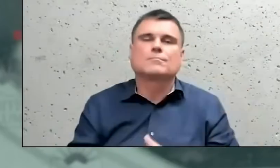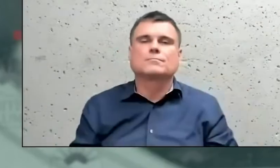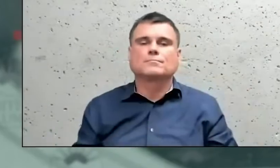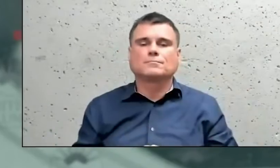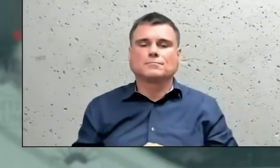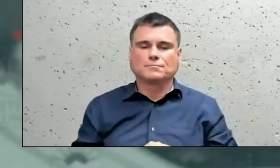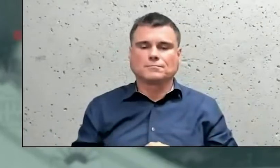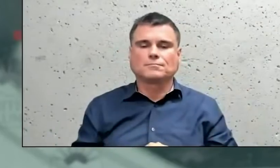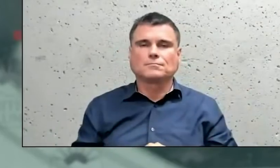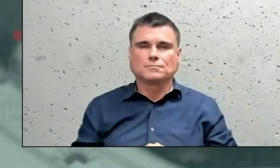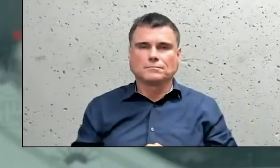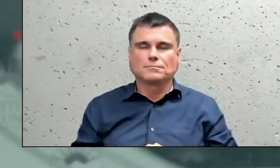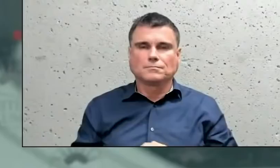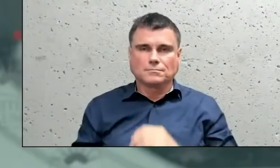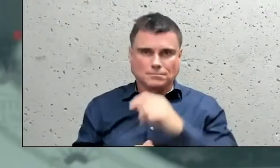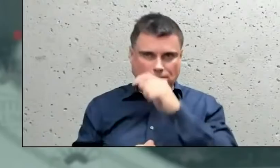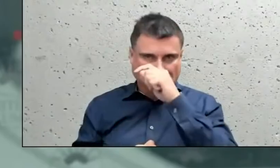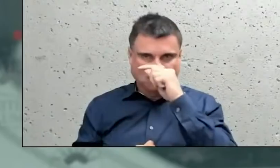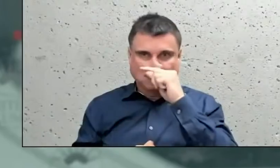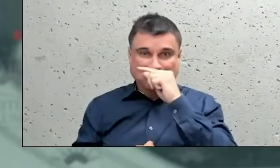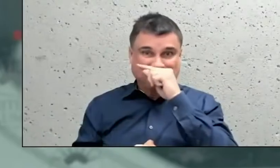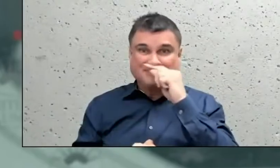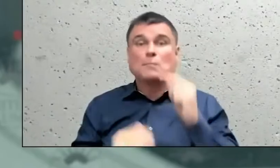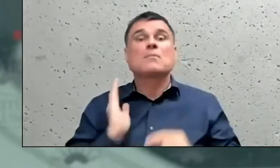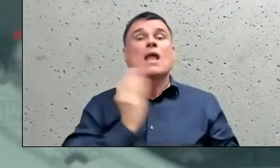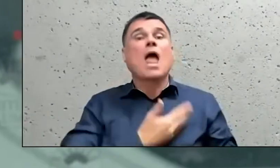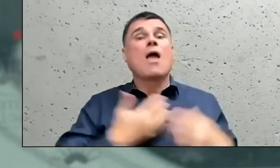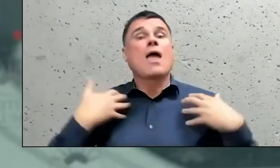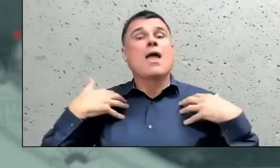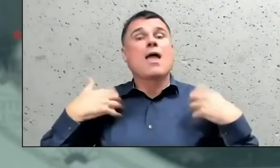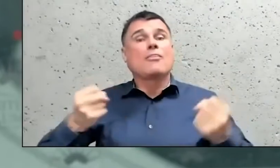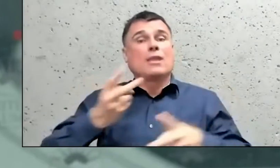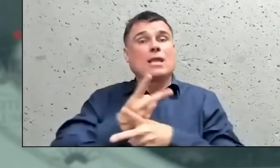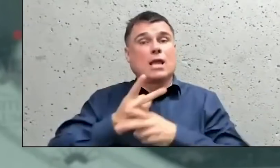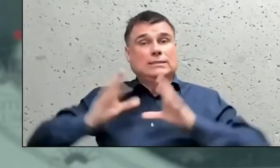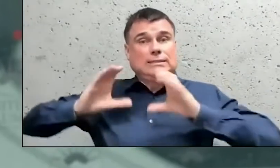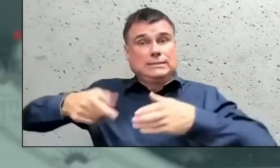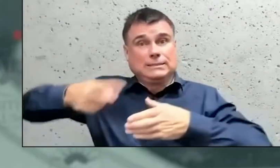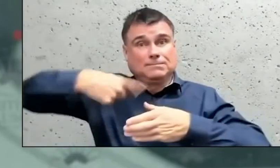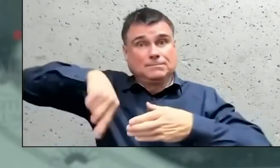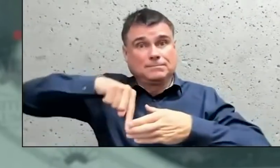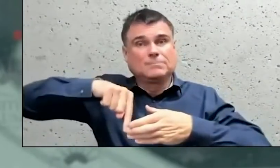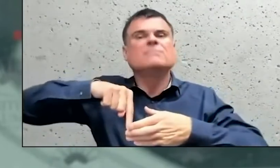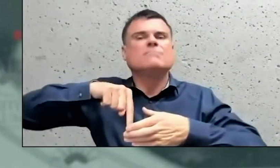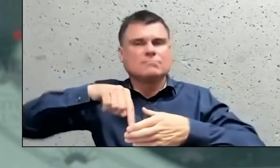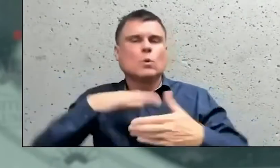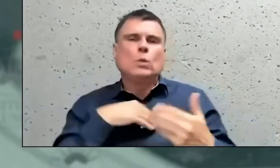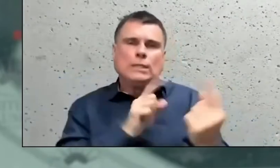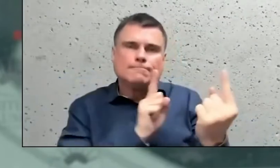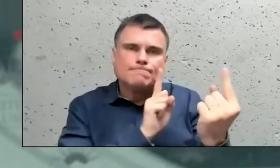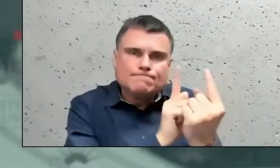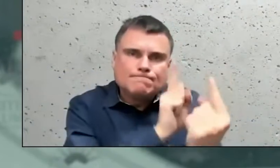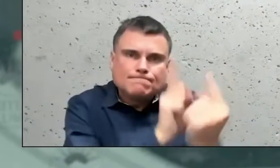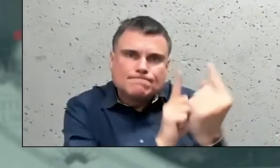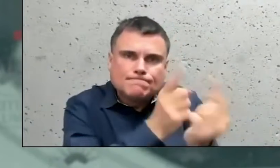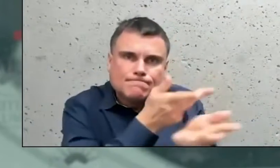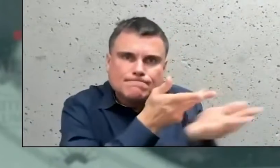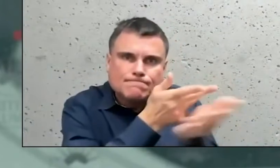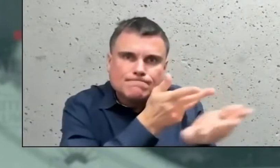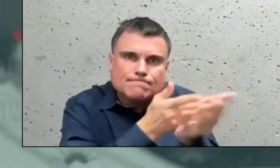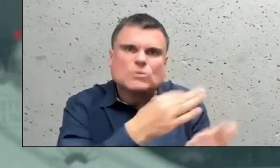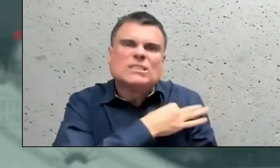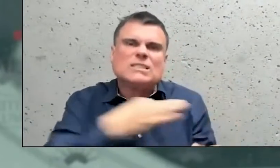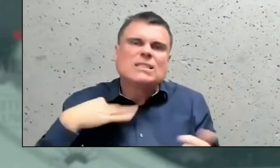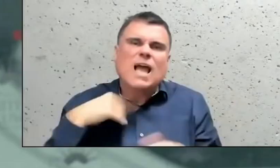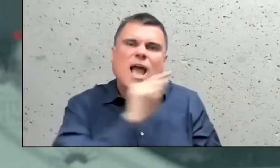are working to connect with people who are affected by the order right now. For anyone else, and I know there has been a lot of people who've